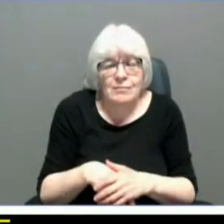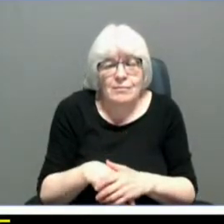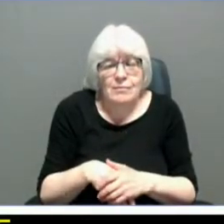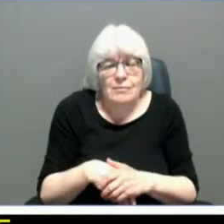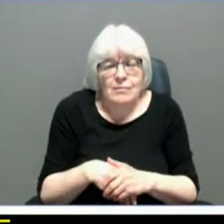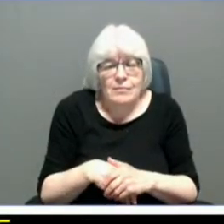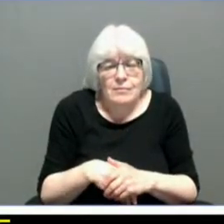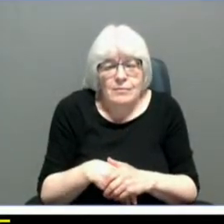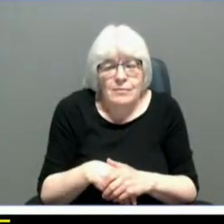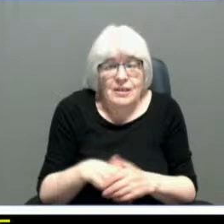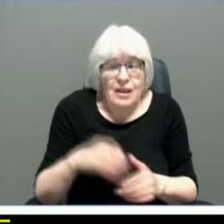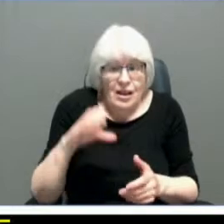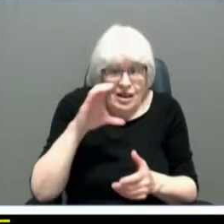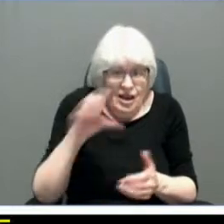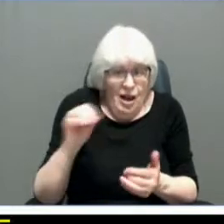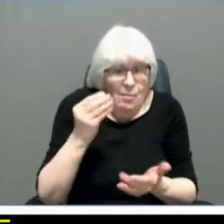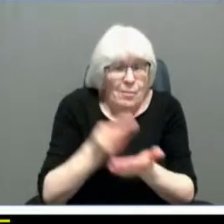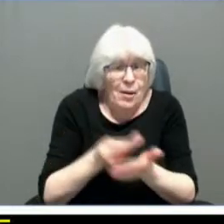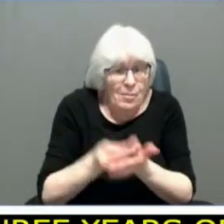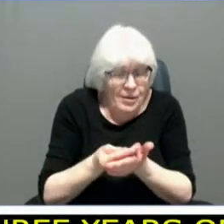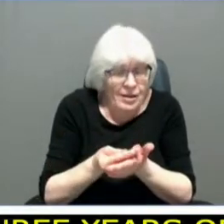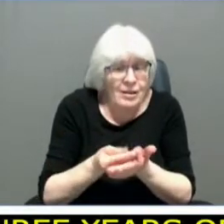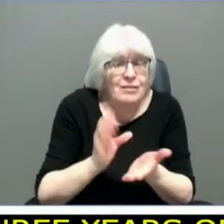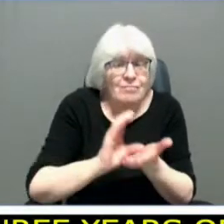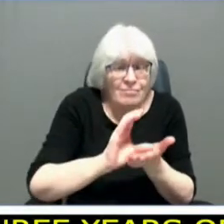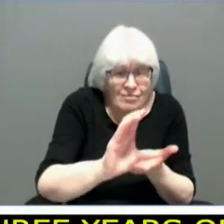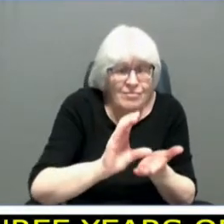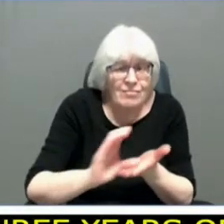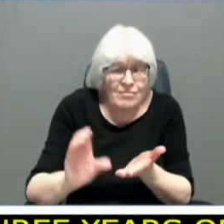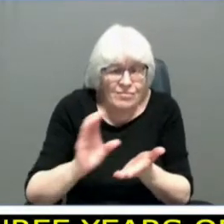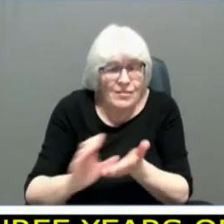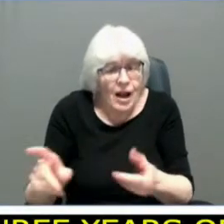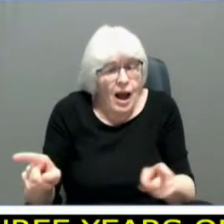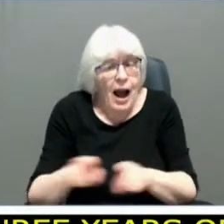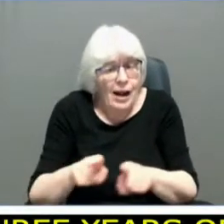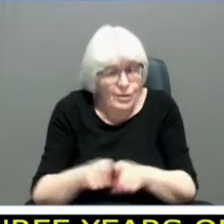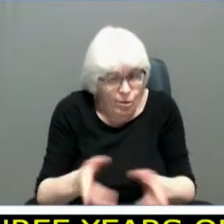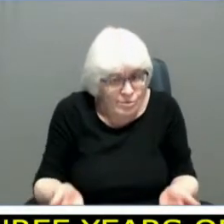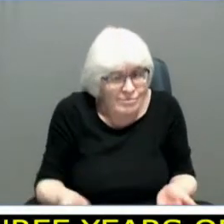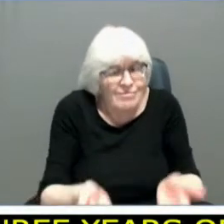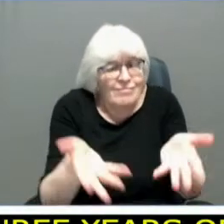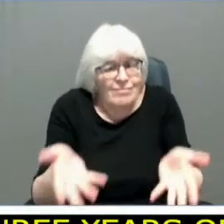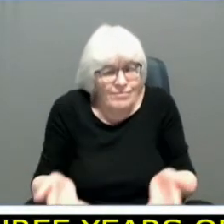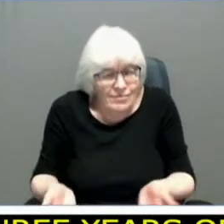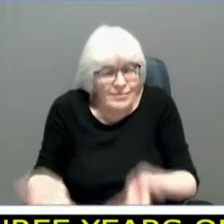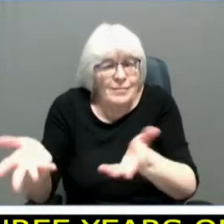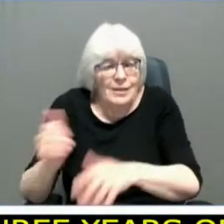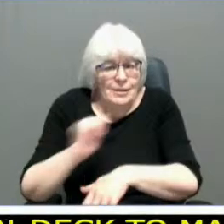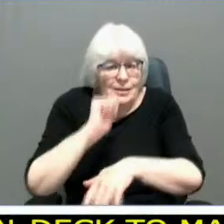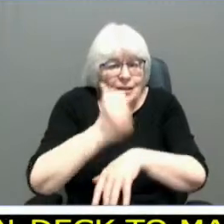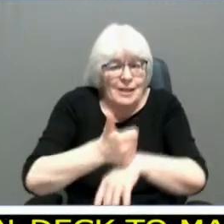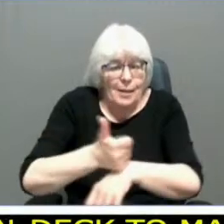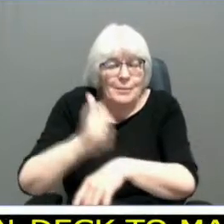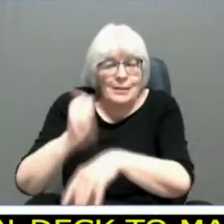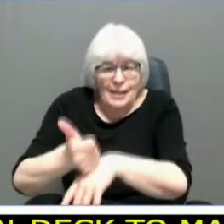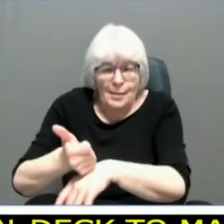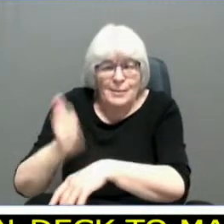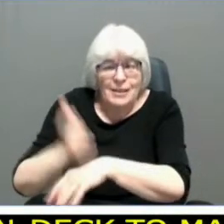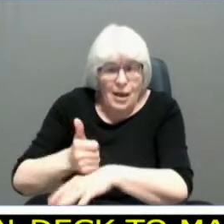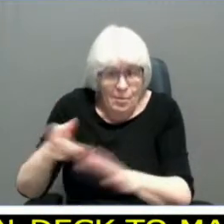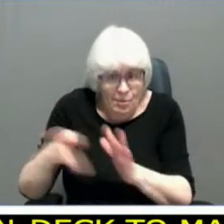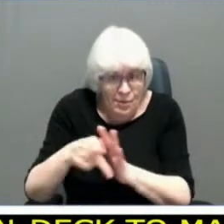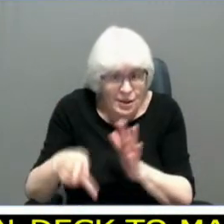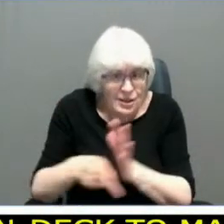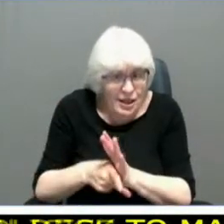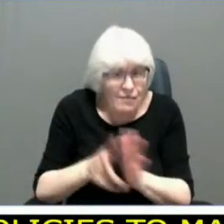a matter of giving them the runway and the policies to allow it to happen. And that's kind of, so is there a future there? Possibly, but it has to be